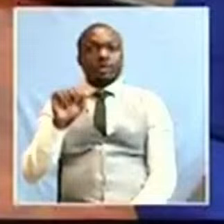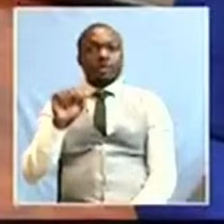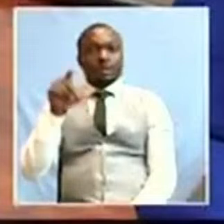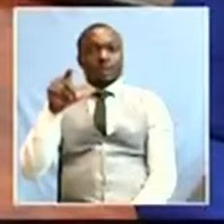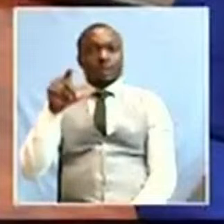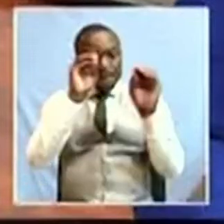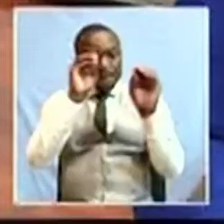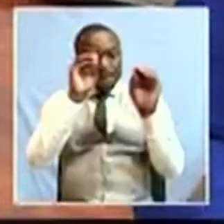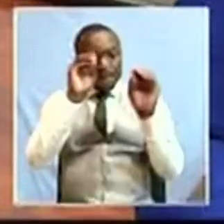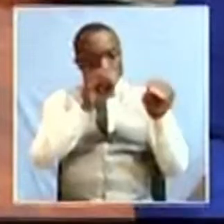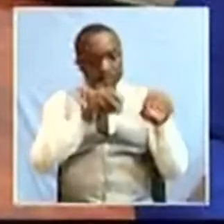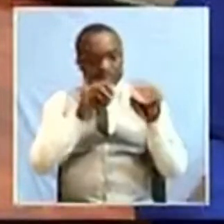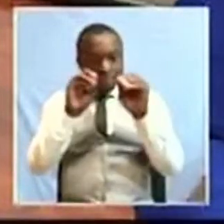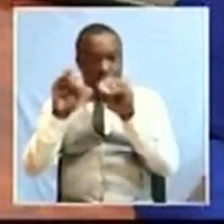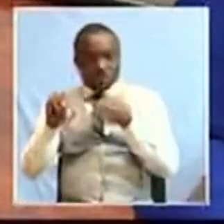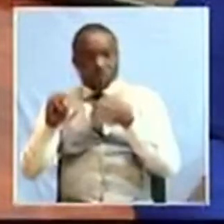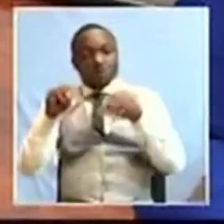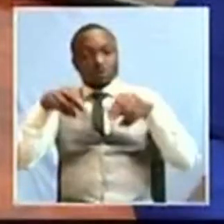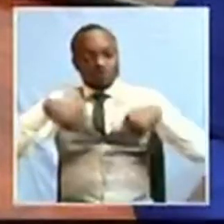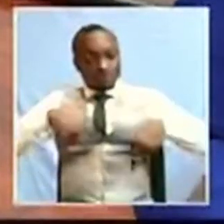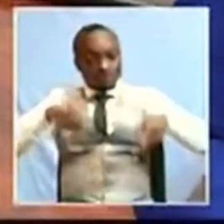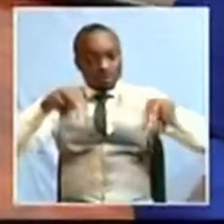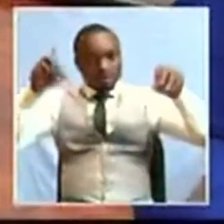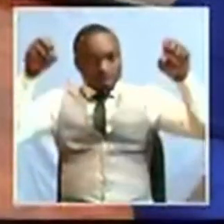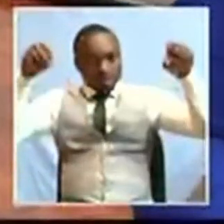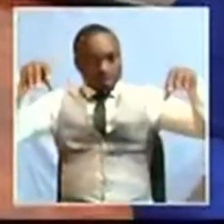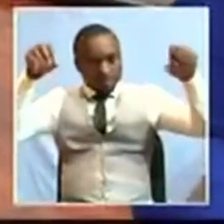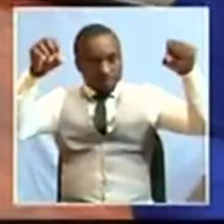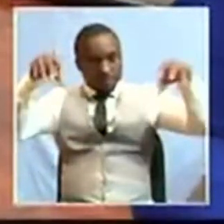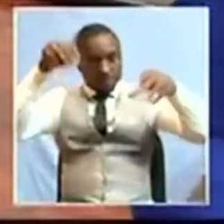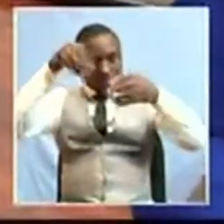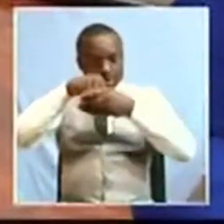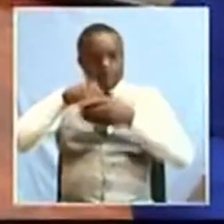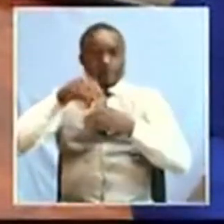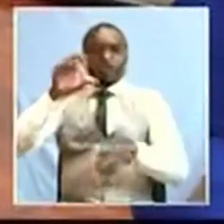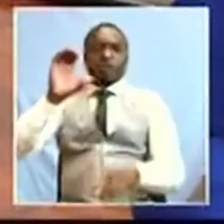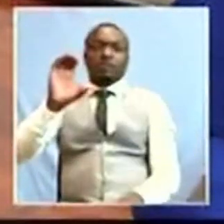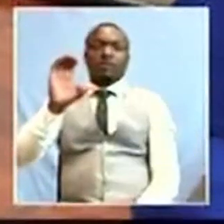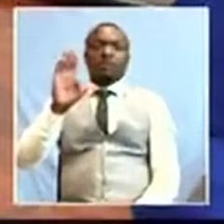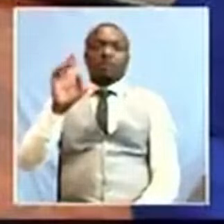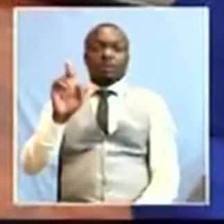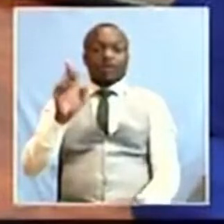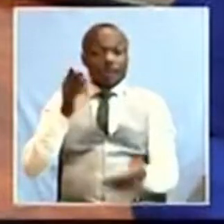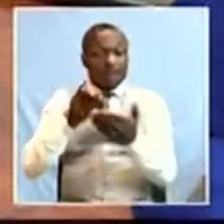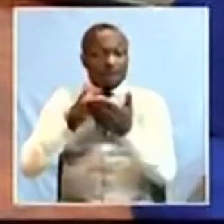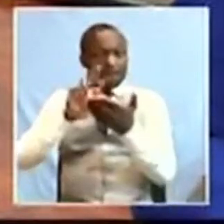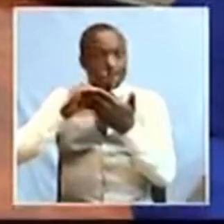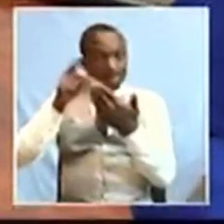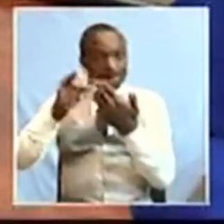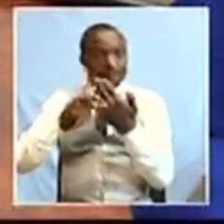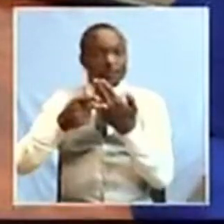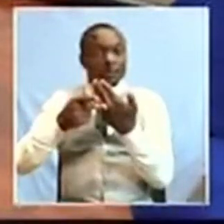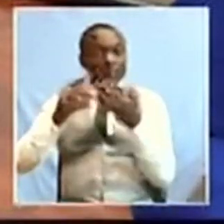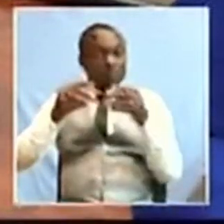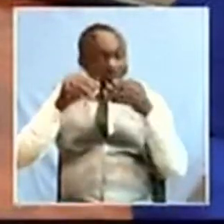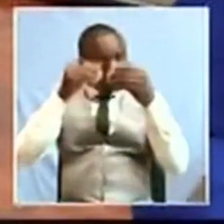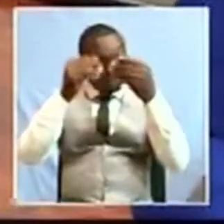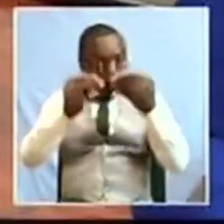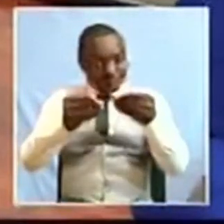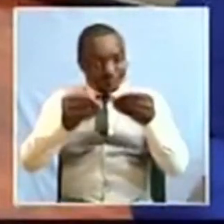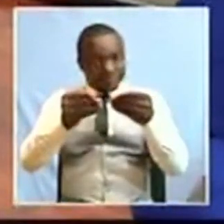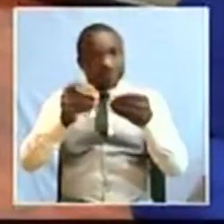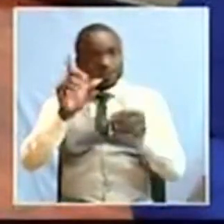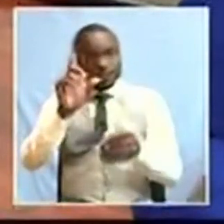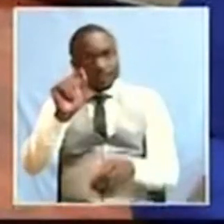installation of street lights in the central business district. This program has been provided for in